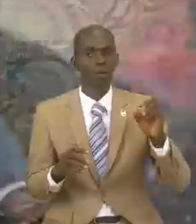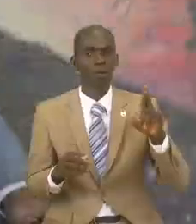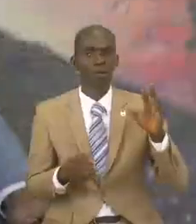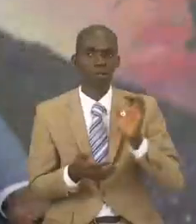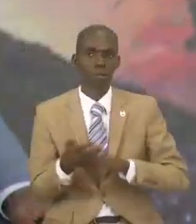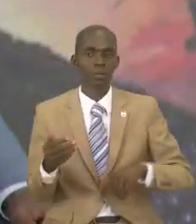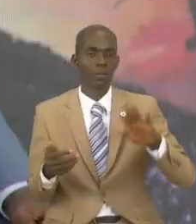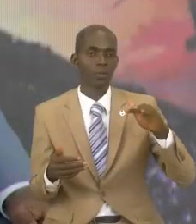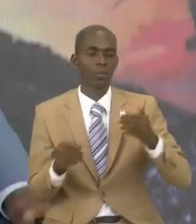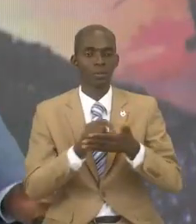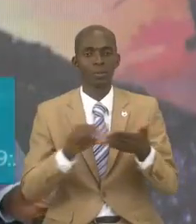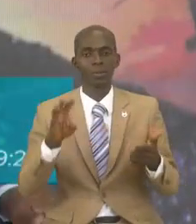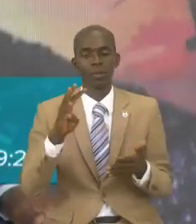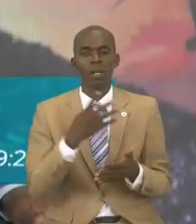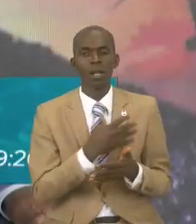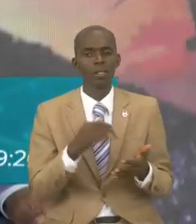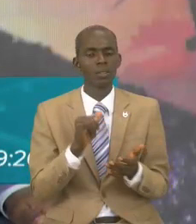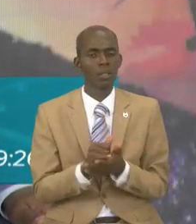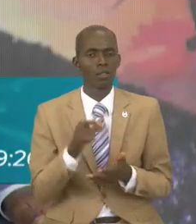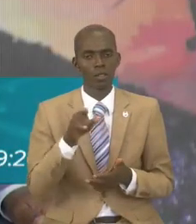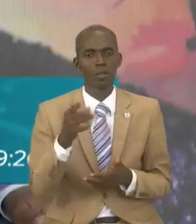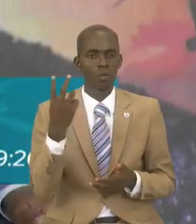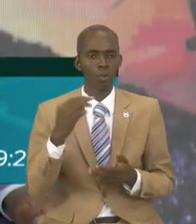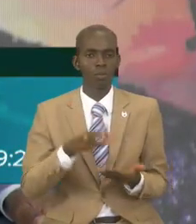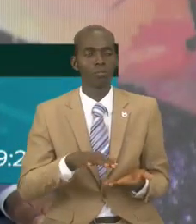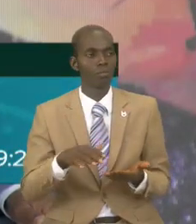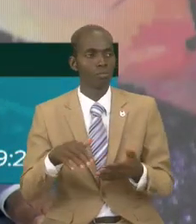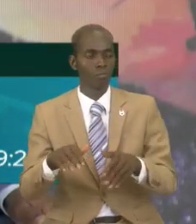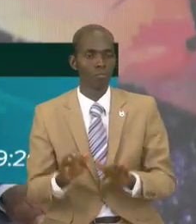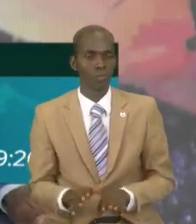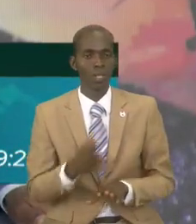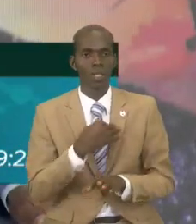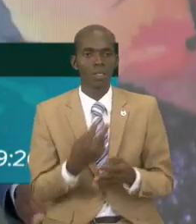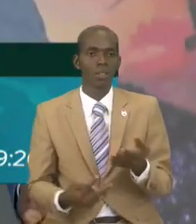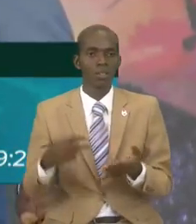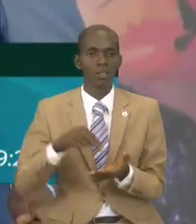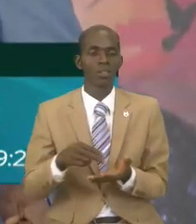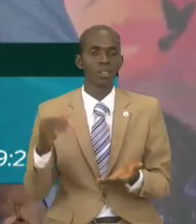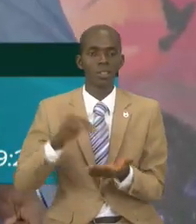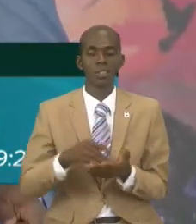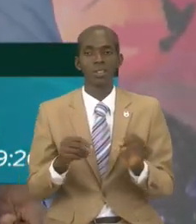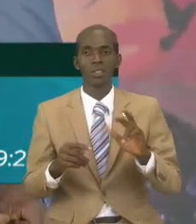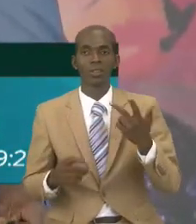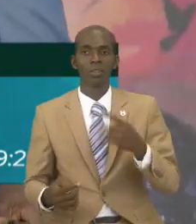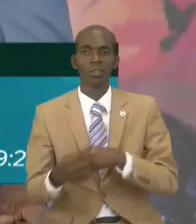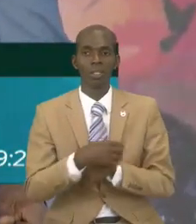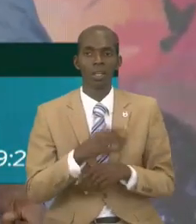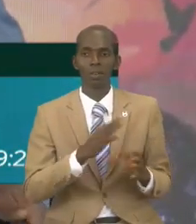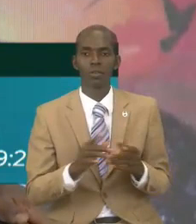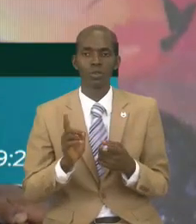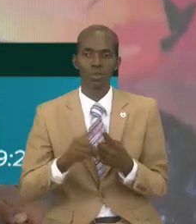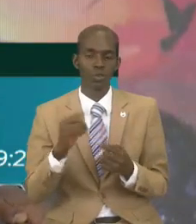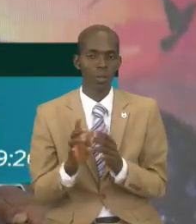was buried, and that he rose again the third day, according to the scriptures.